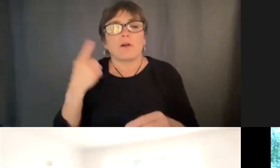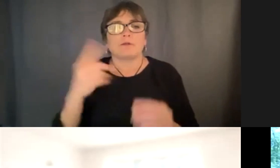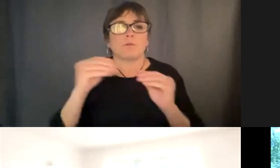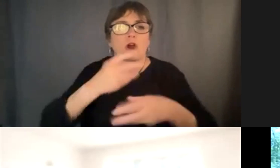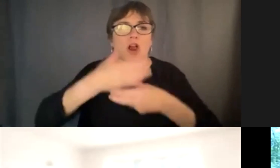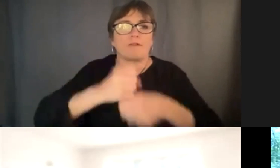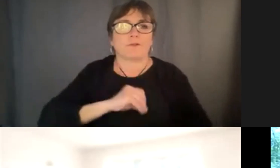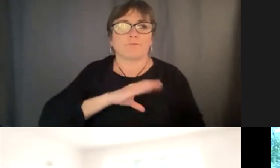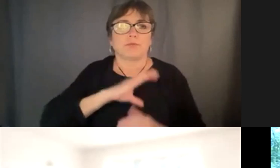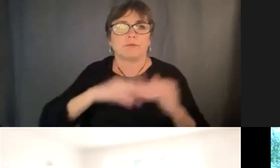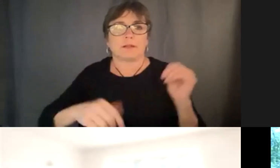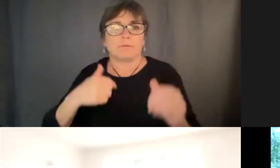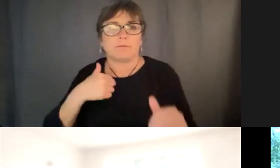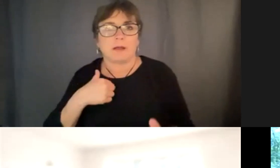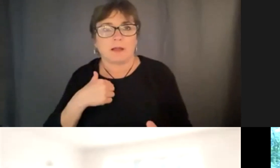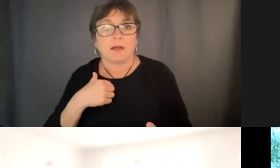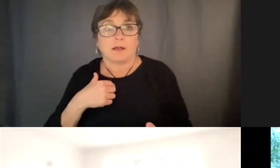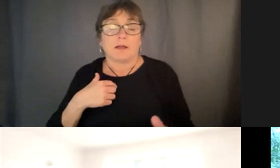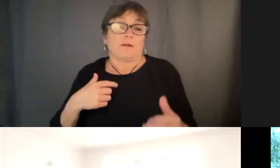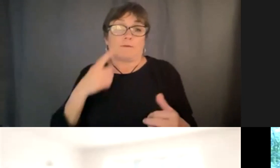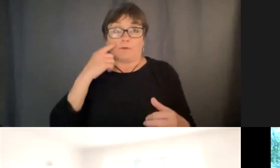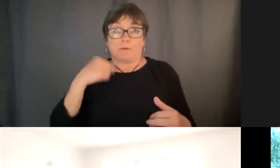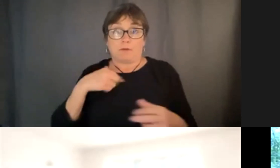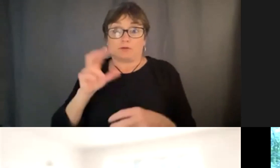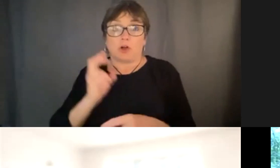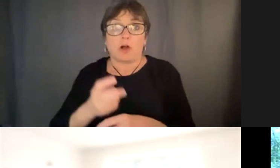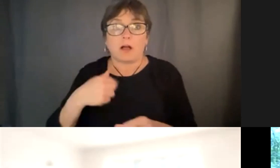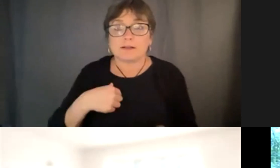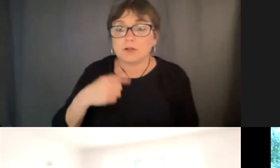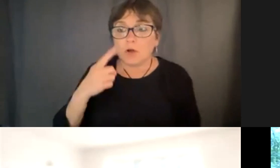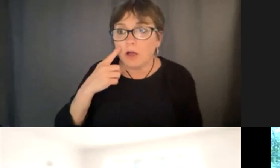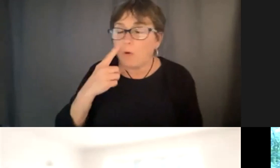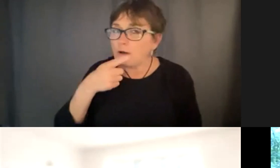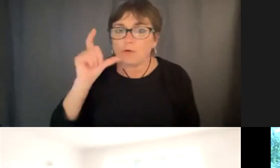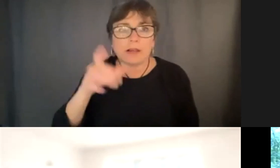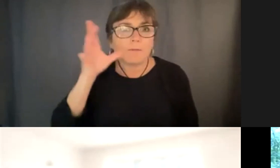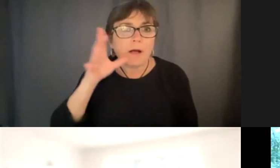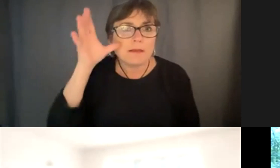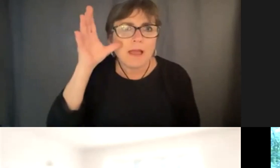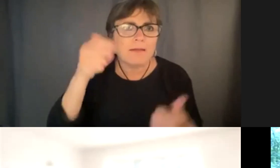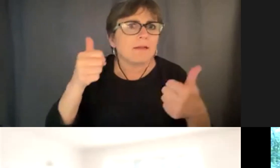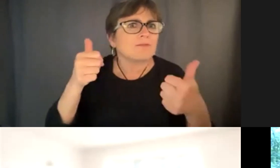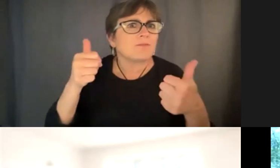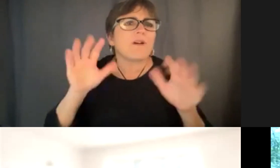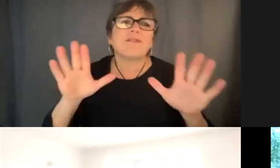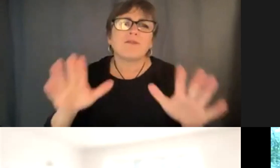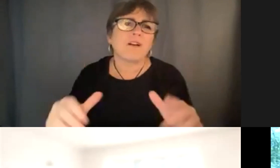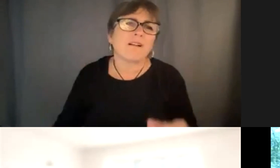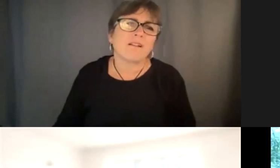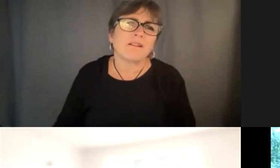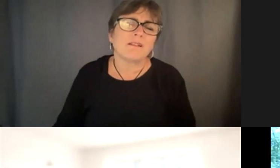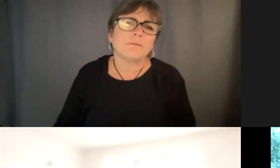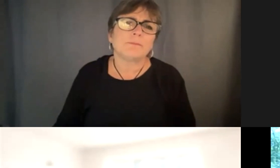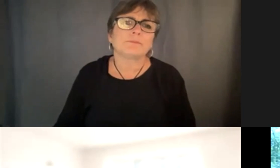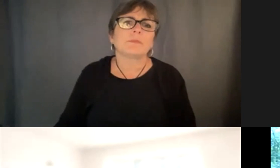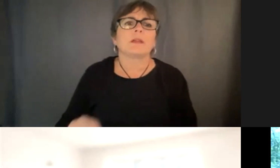didn't need mom and dad because these people were okay with me. And that's something special we can all provide. Well, and Beth said, don't